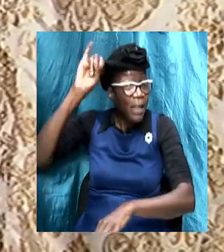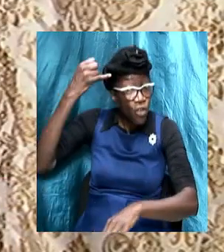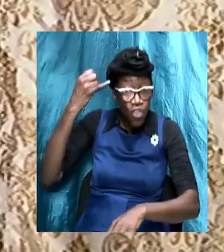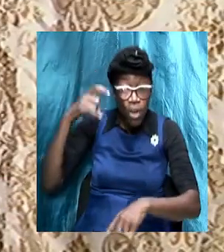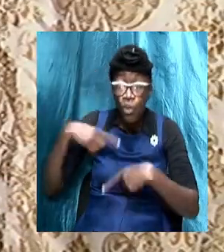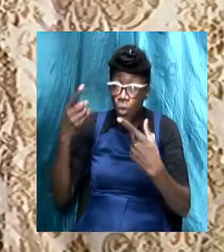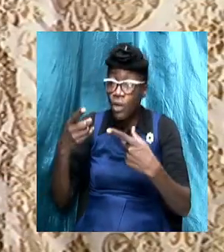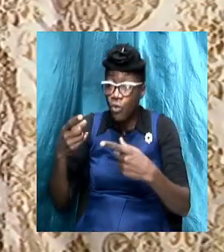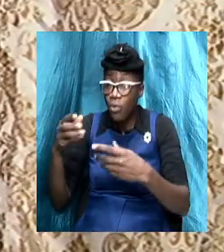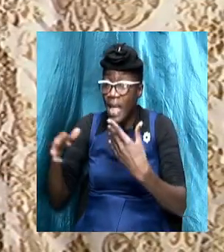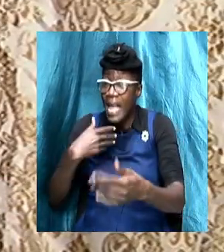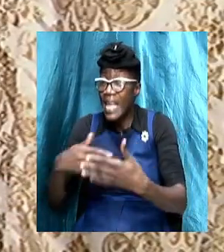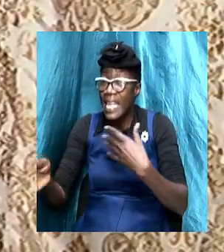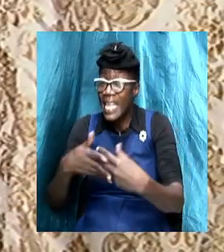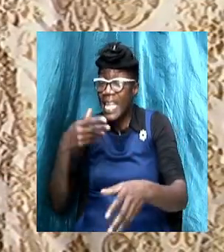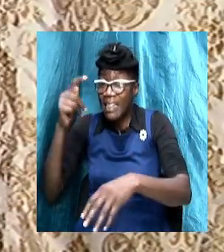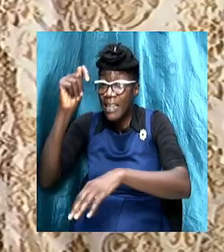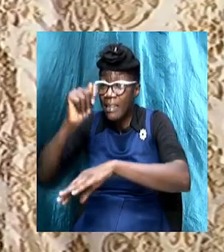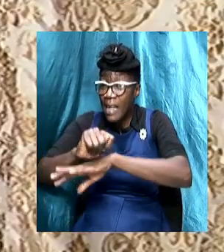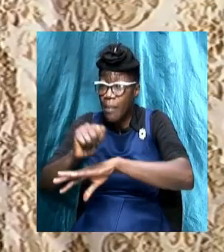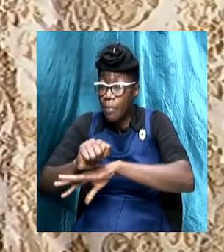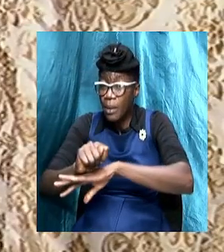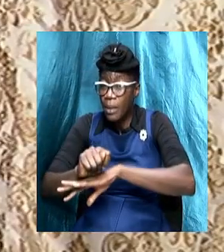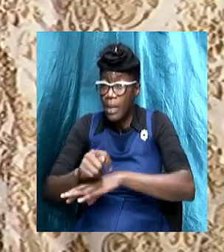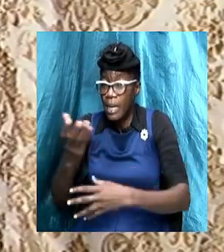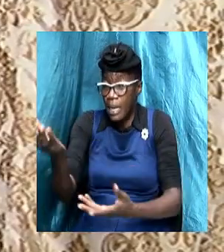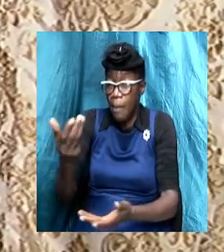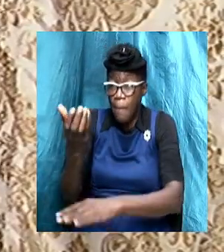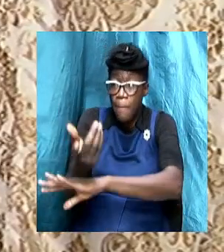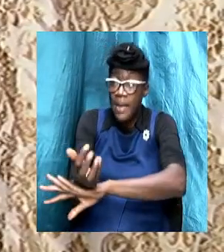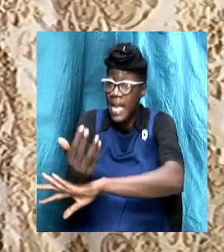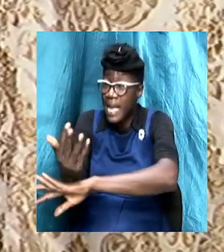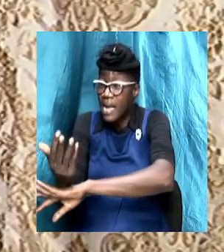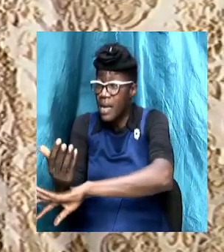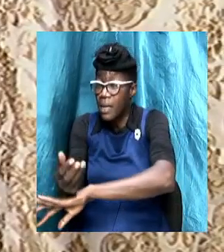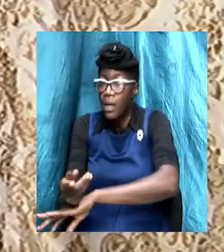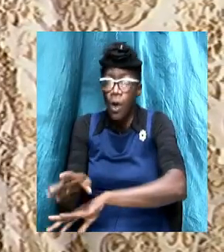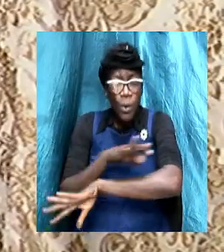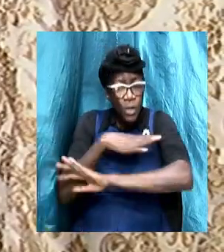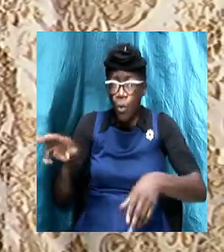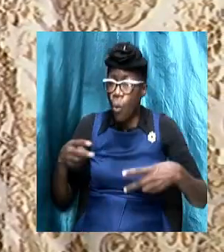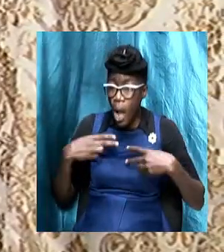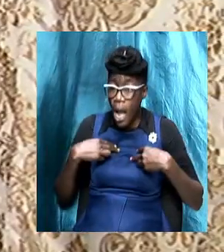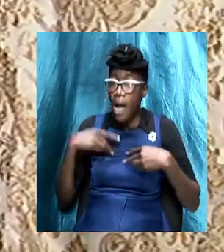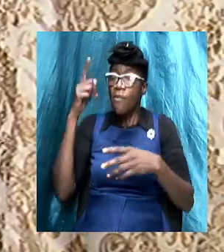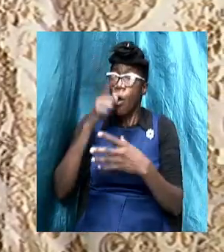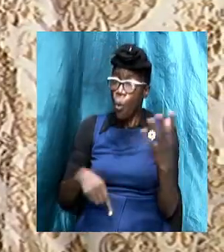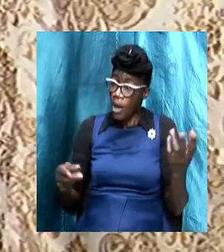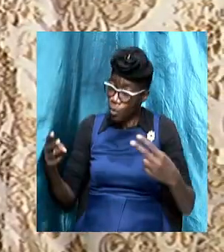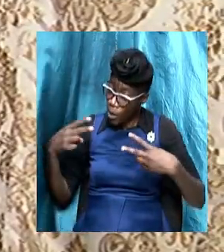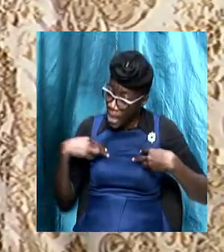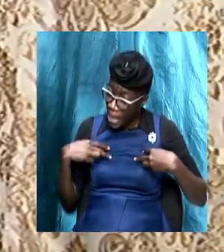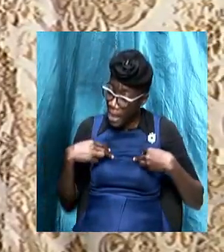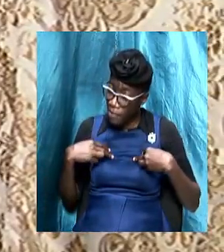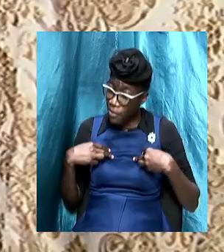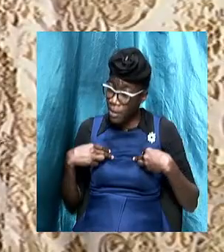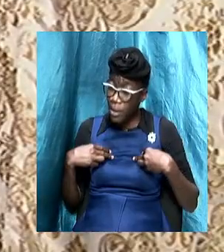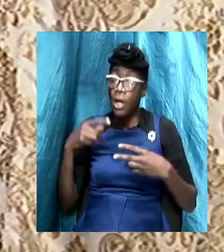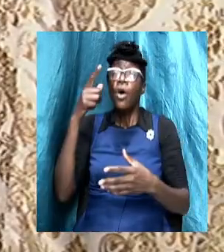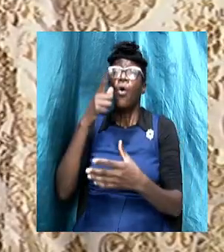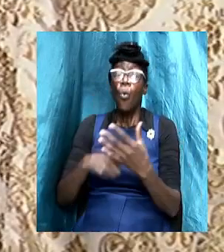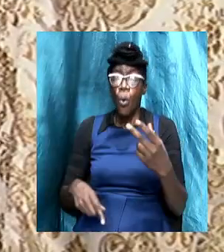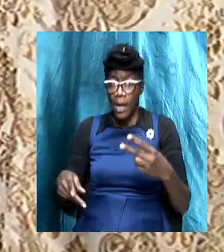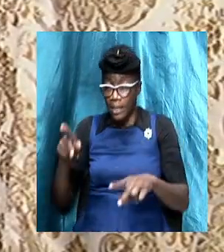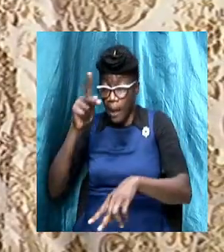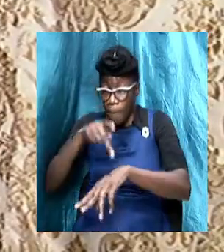man there and he wanted alms and Peter said, we don't have it, but what we have, that's what I want. What Peter have is what